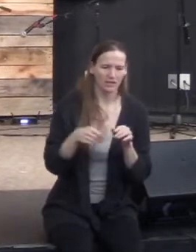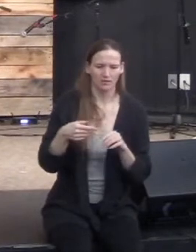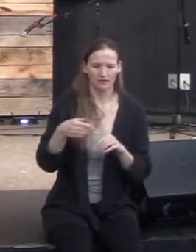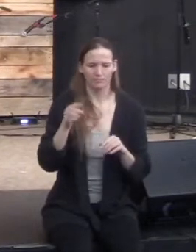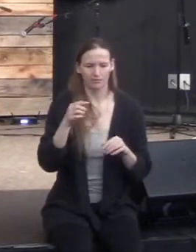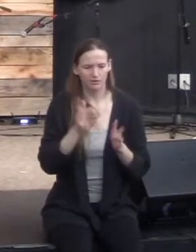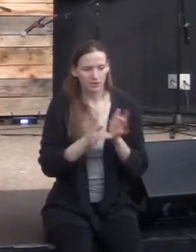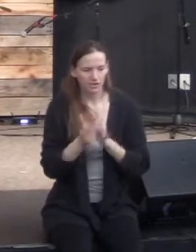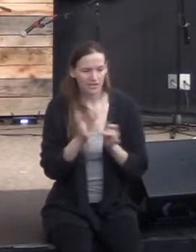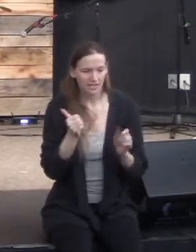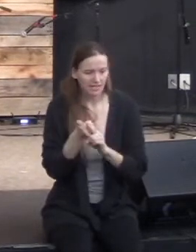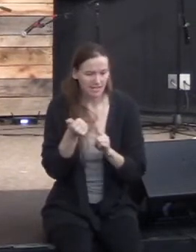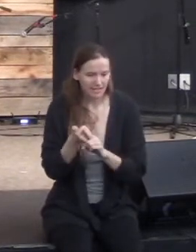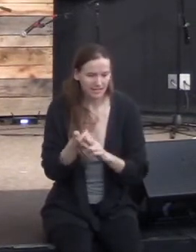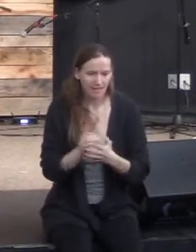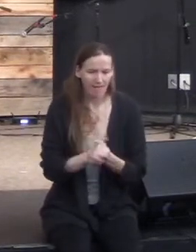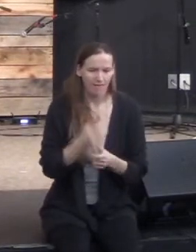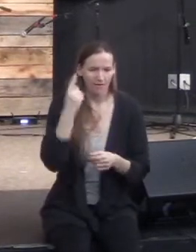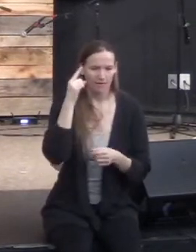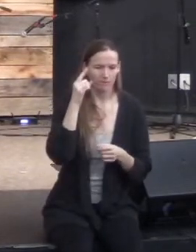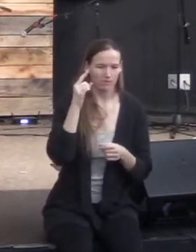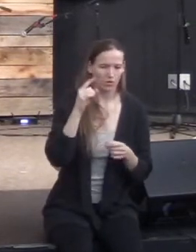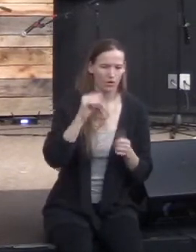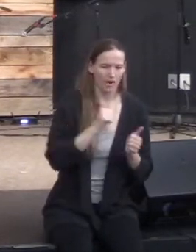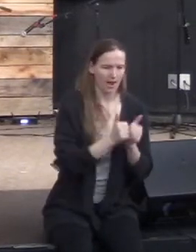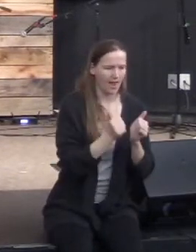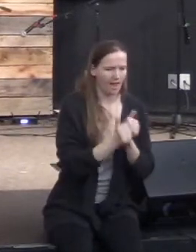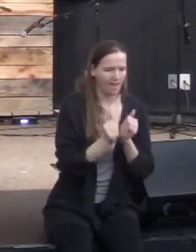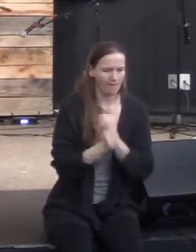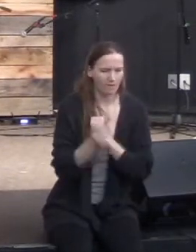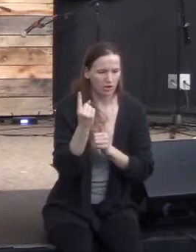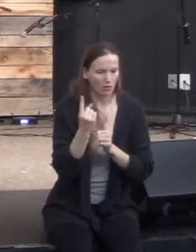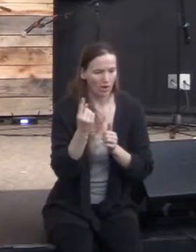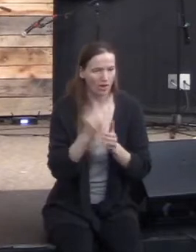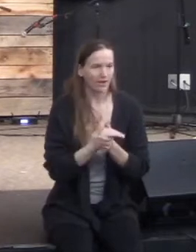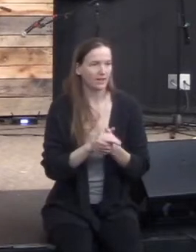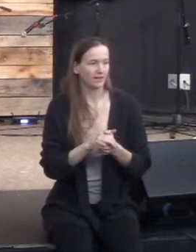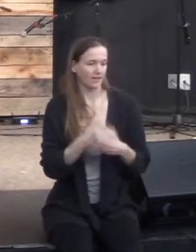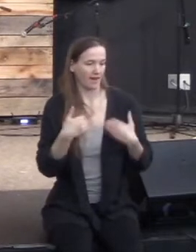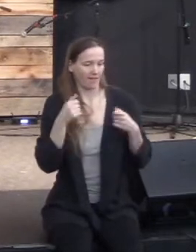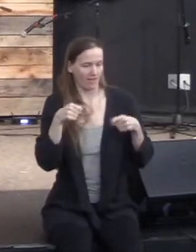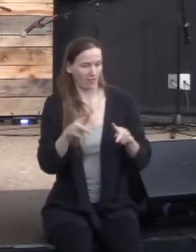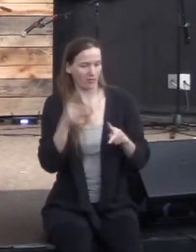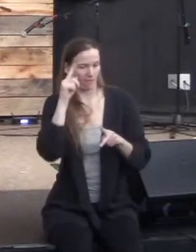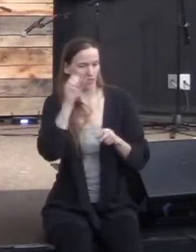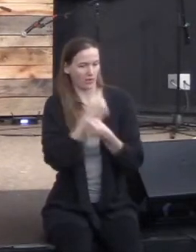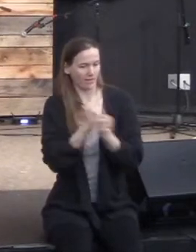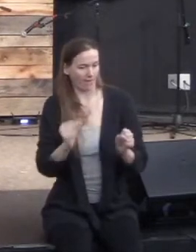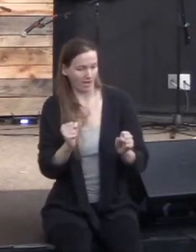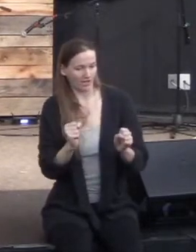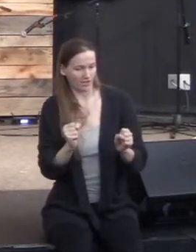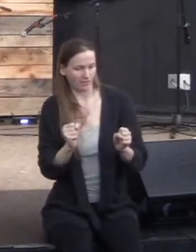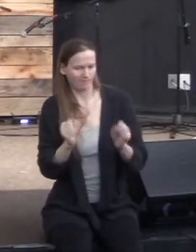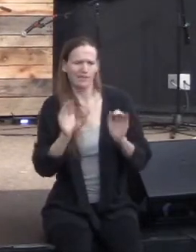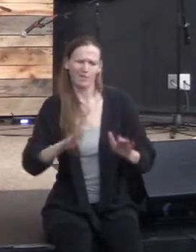everyone's like that, can now have a shot at salvation? Should you tell that story? That'd be a great story. But that's not what I'm going to do